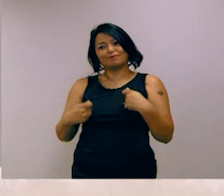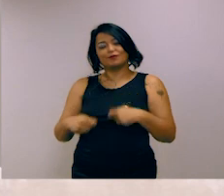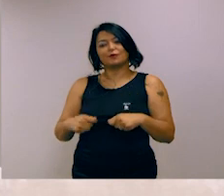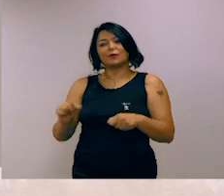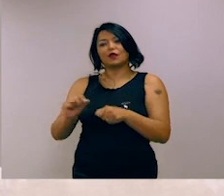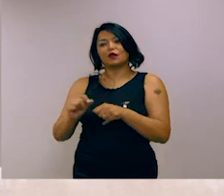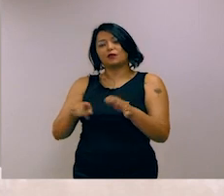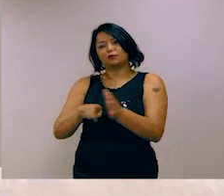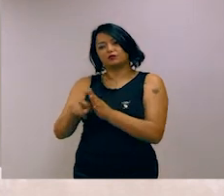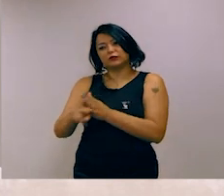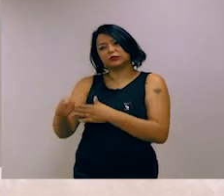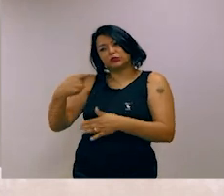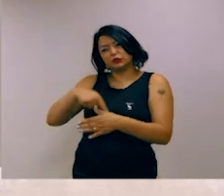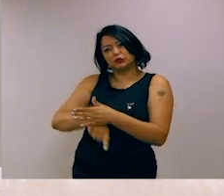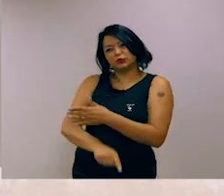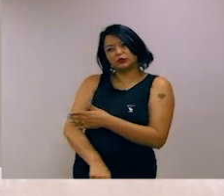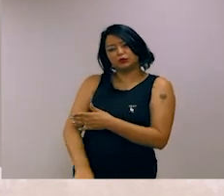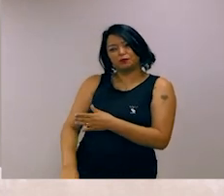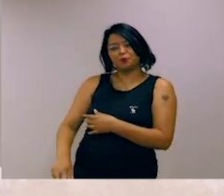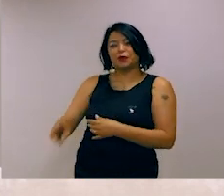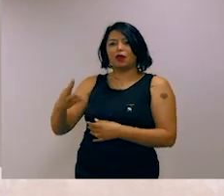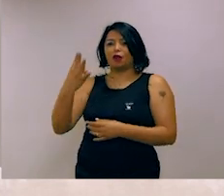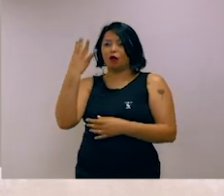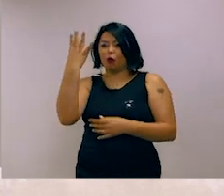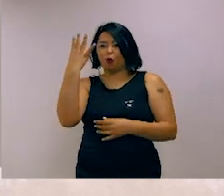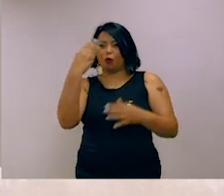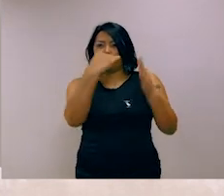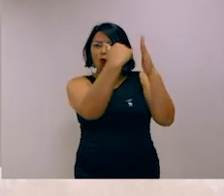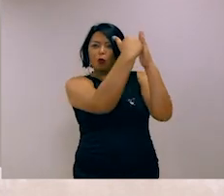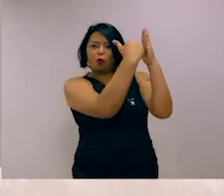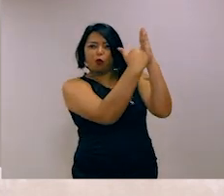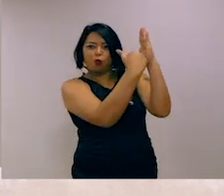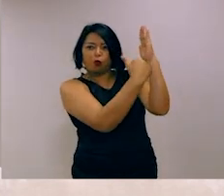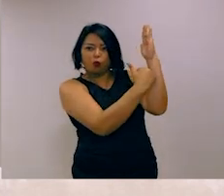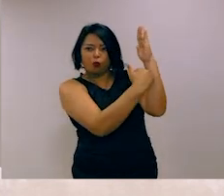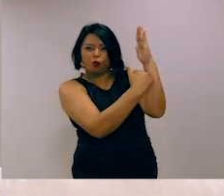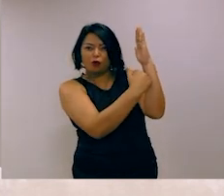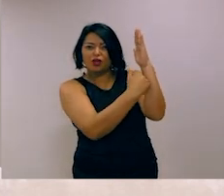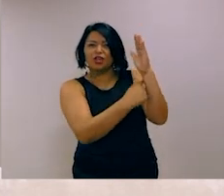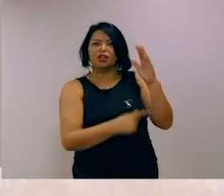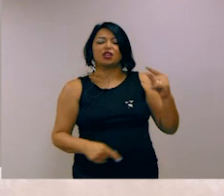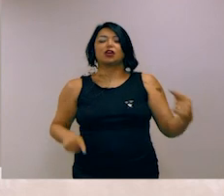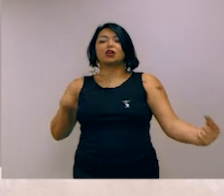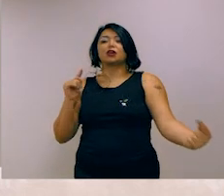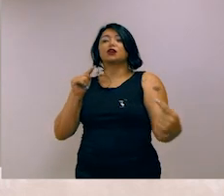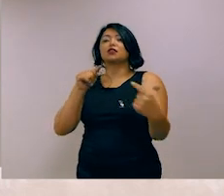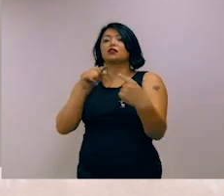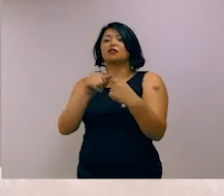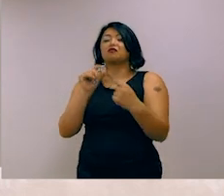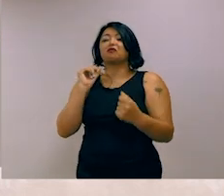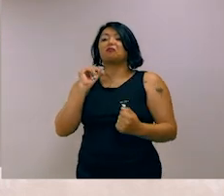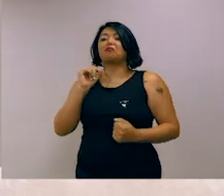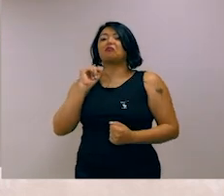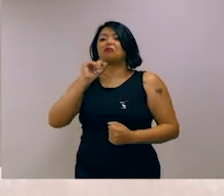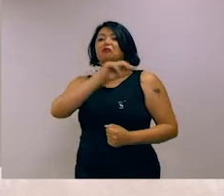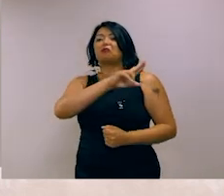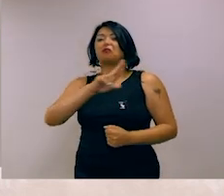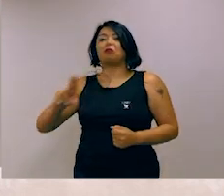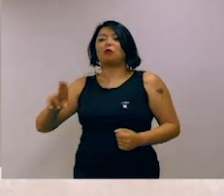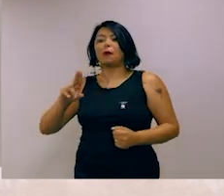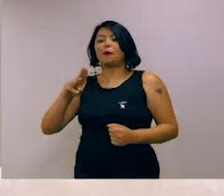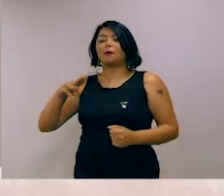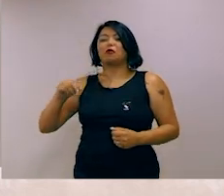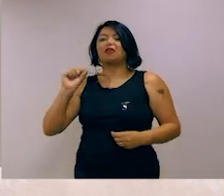to stage four, identifying the mechanism. So basically the idea in this